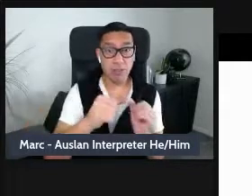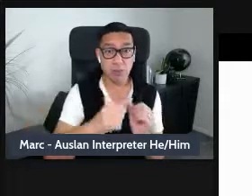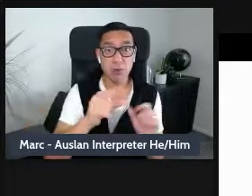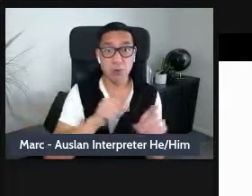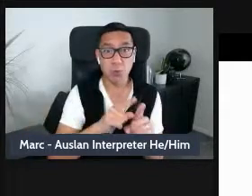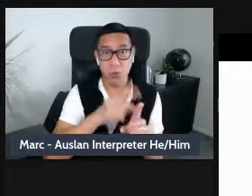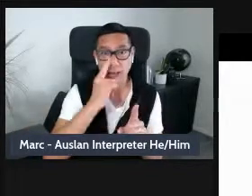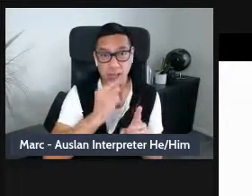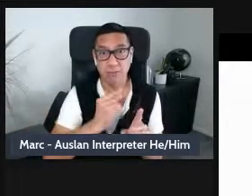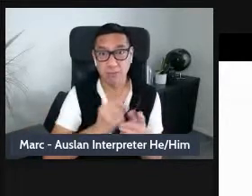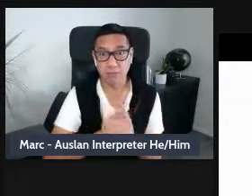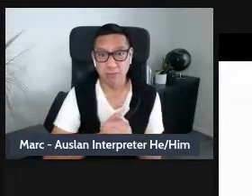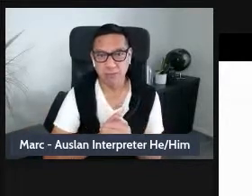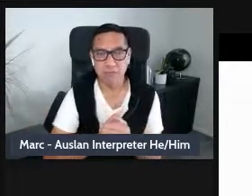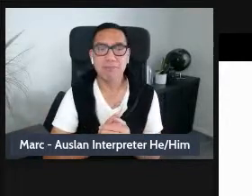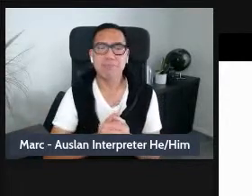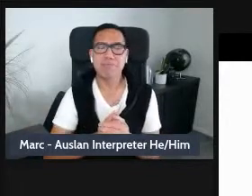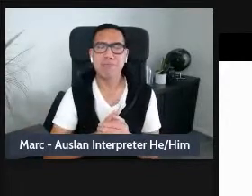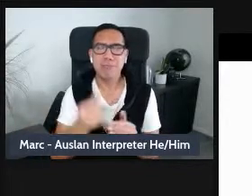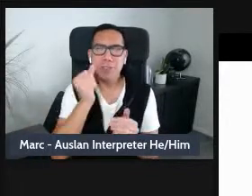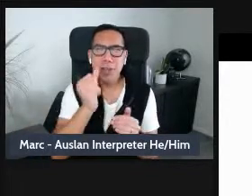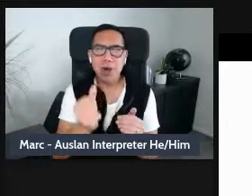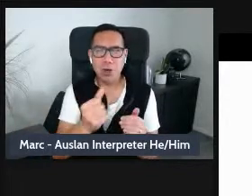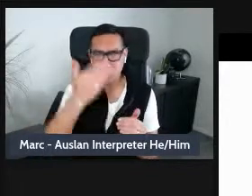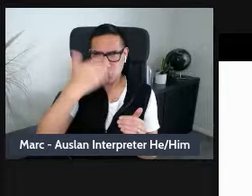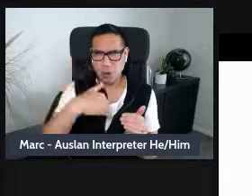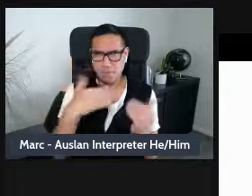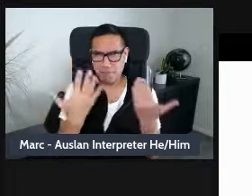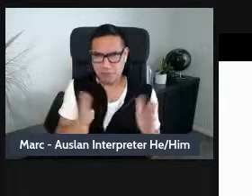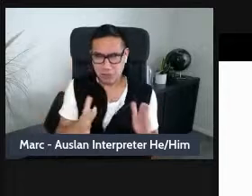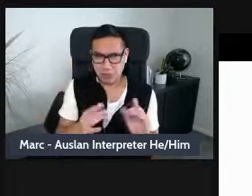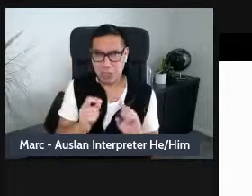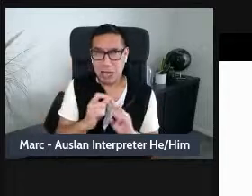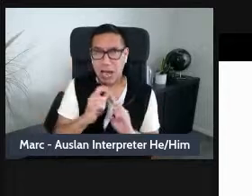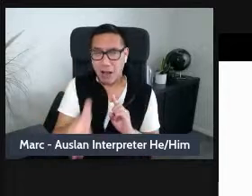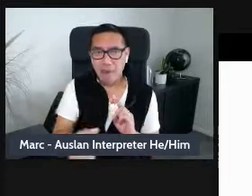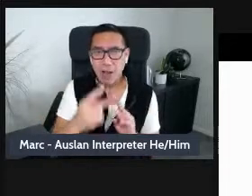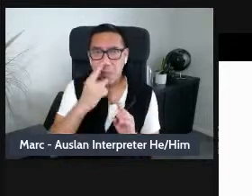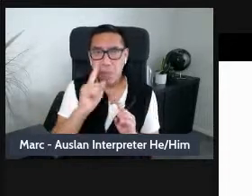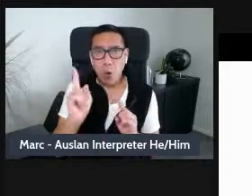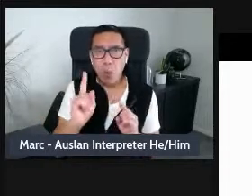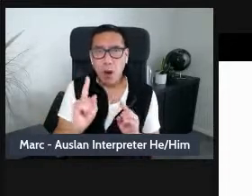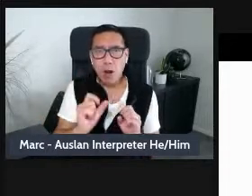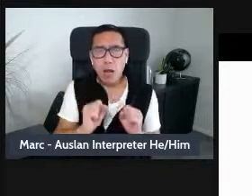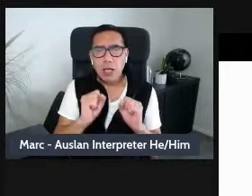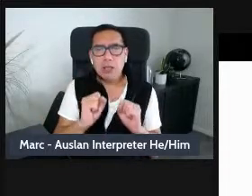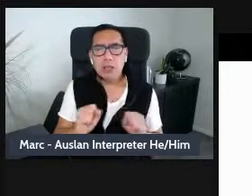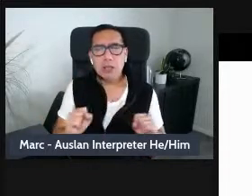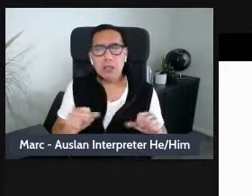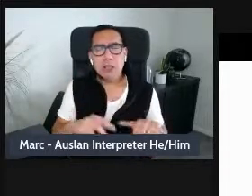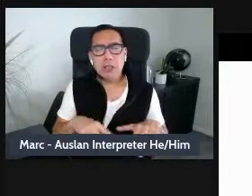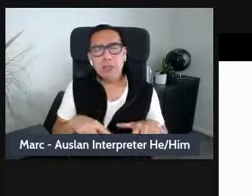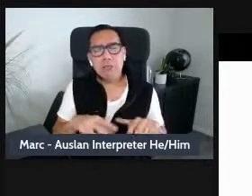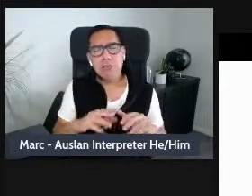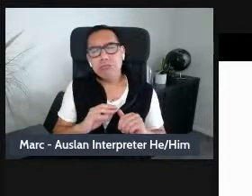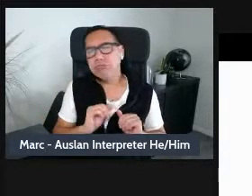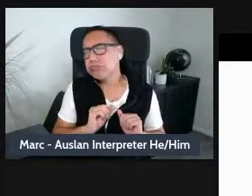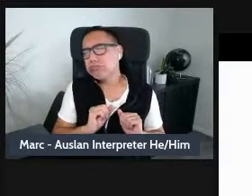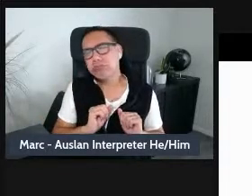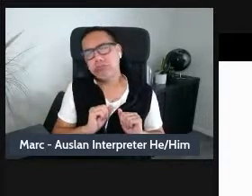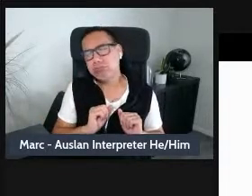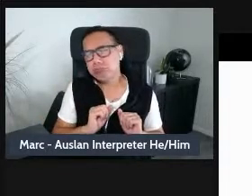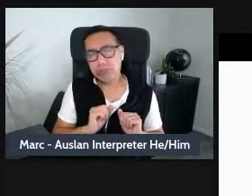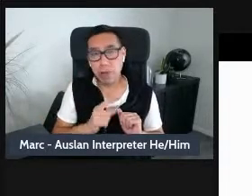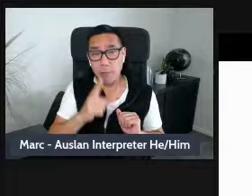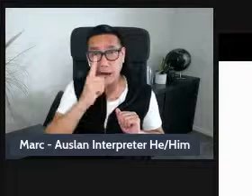We also know that after stroke, many people have low levels of physical activity and could benefit from support so